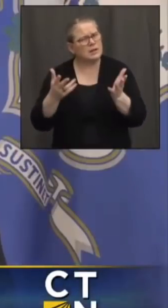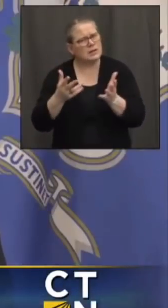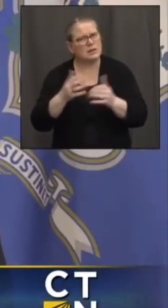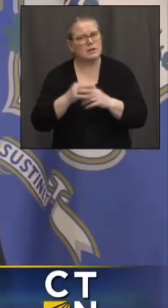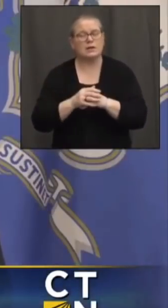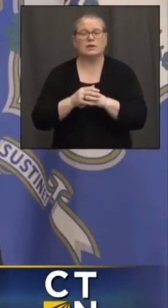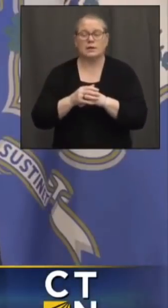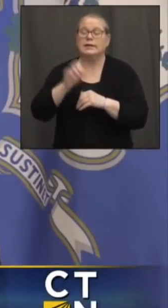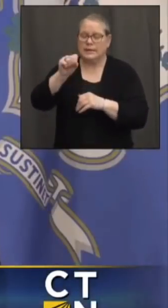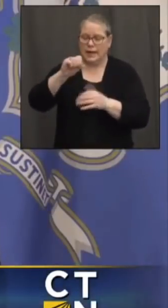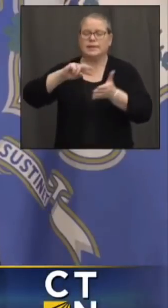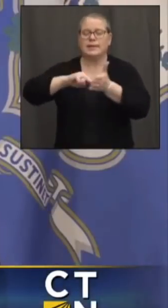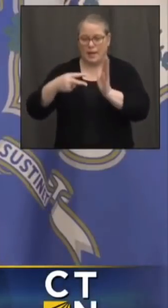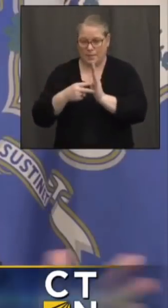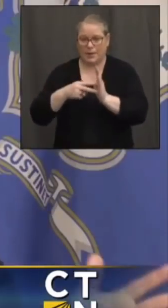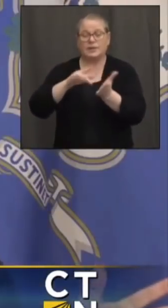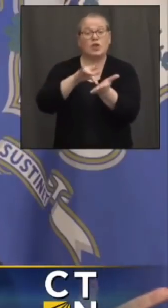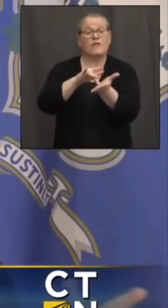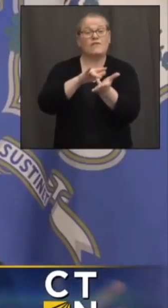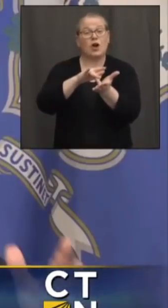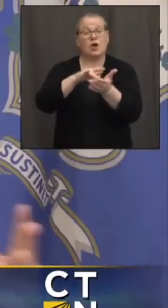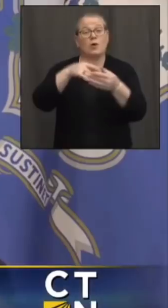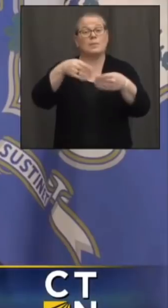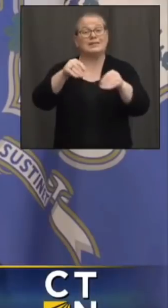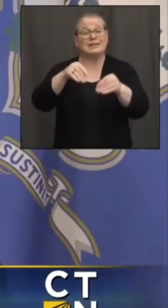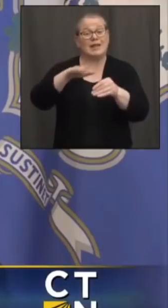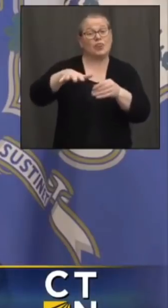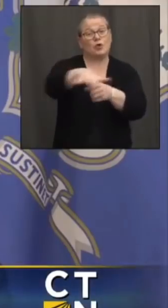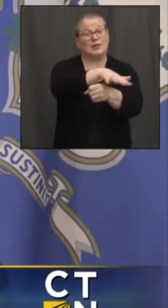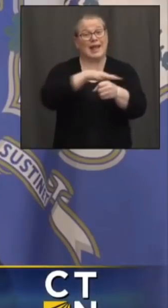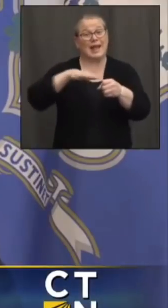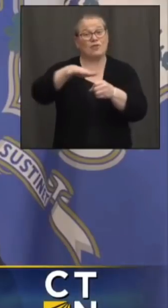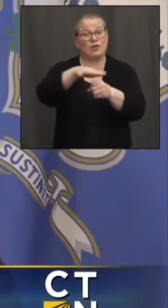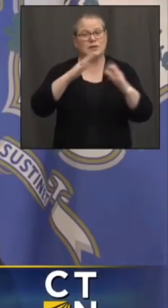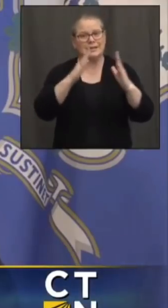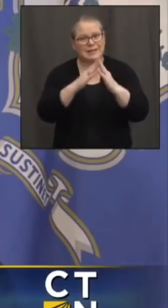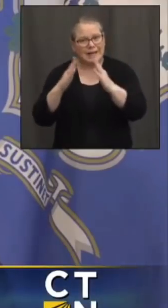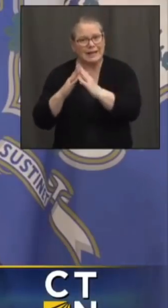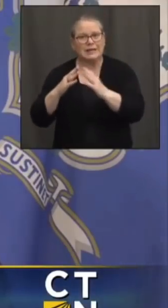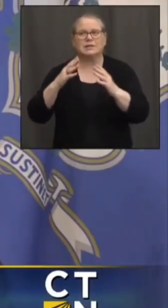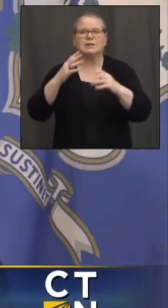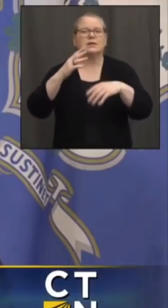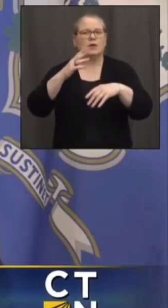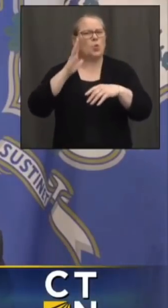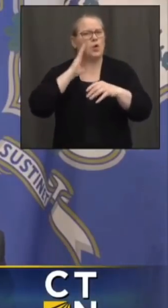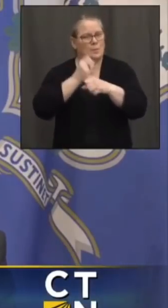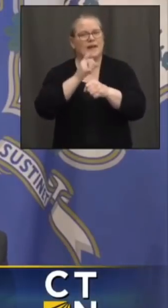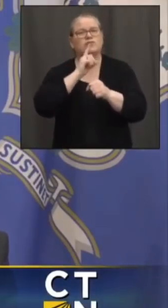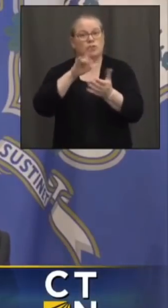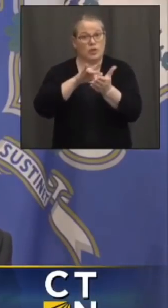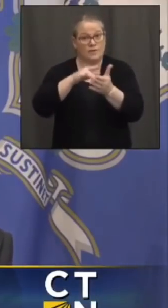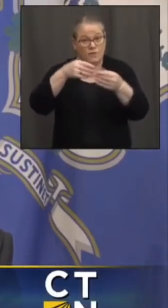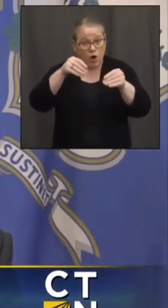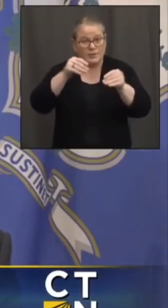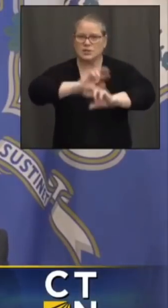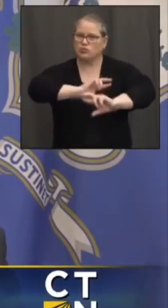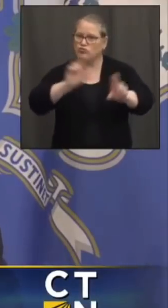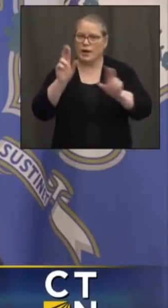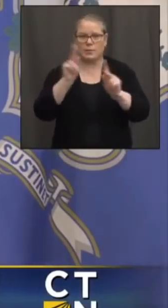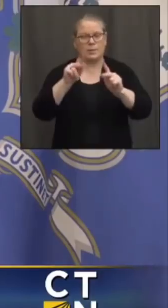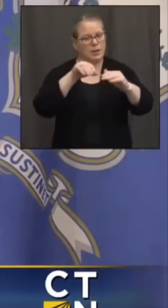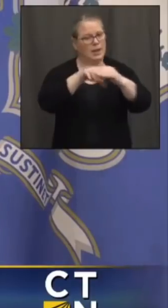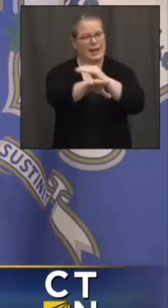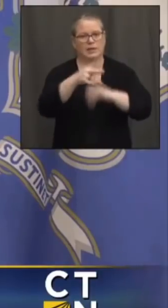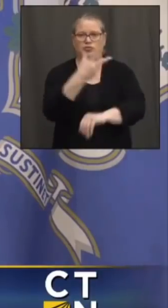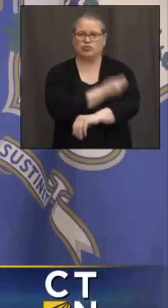make sure the pharmacies are not just in the suburbs, but located in some of those communities, make it easier for people. Make sure they